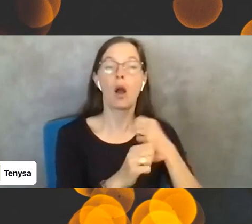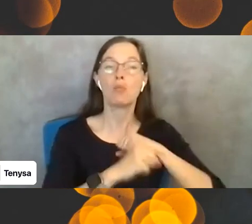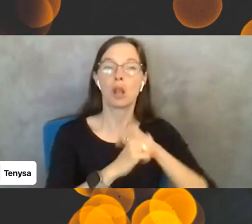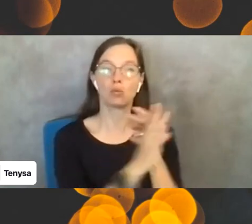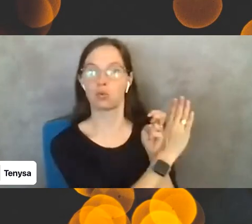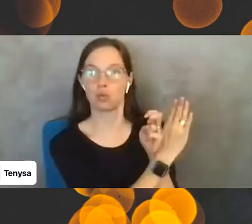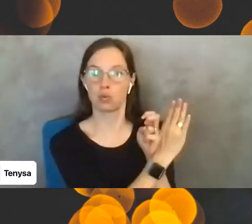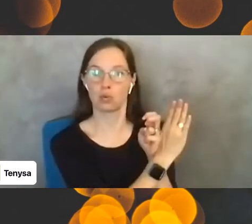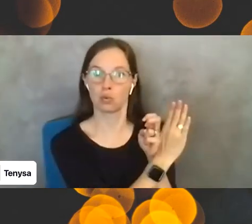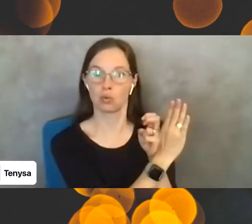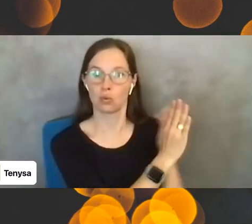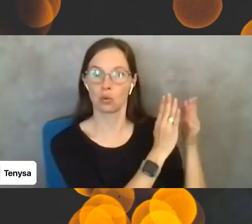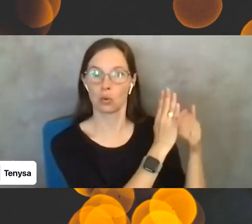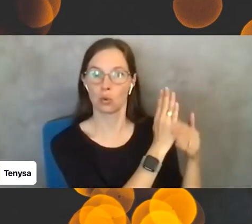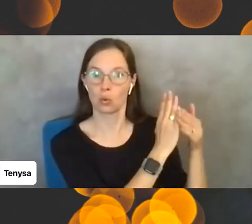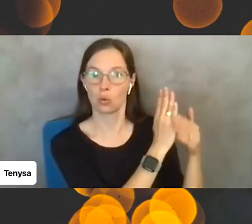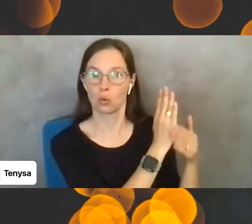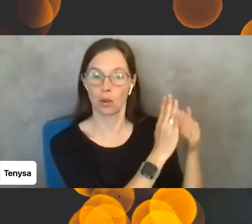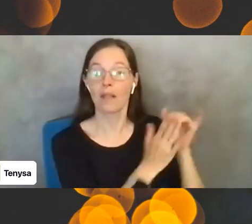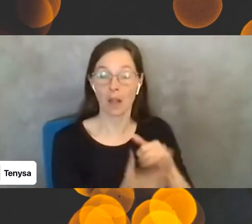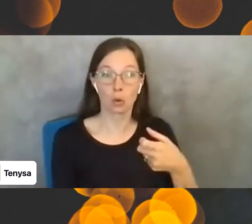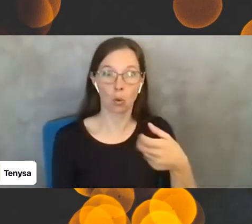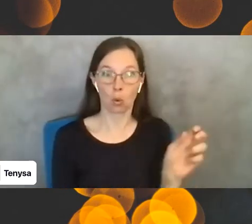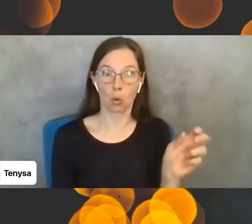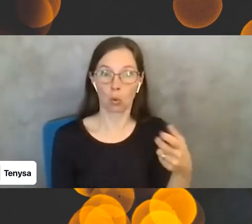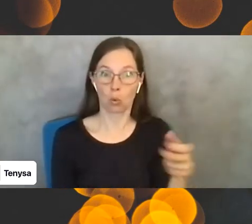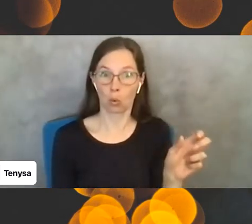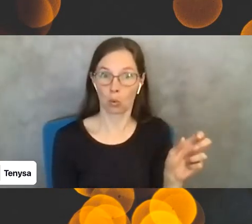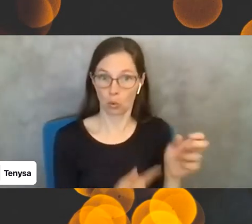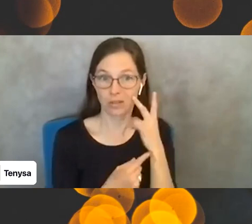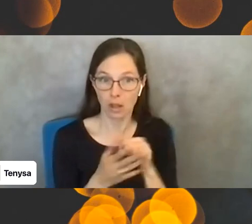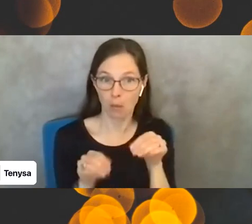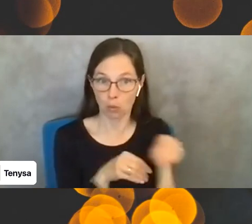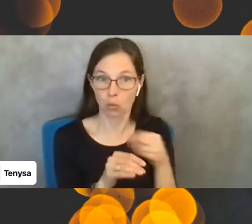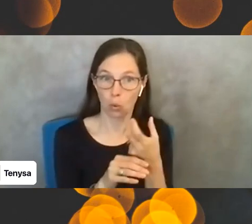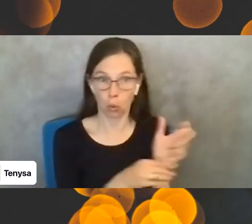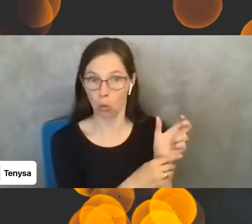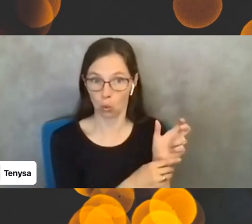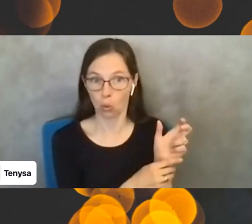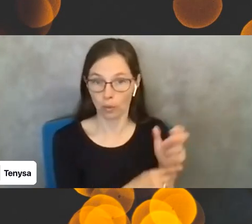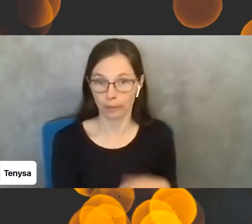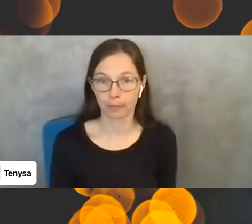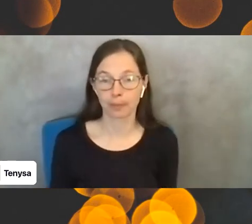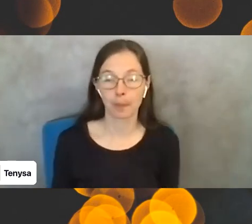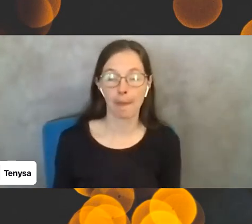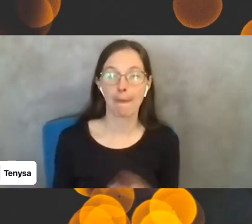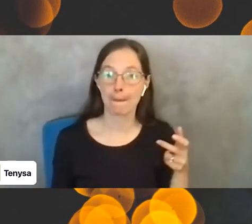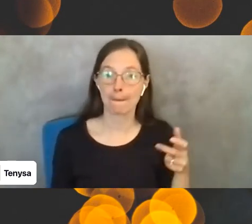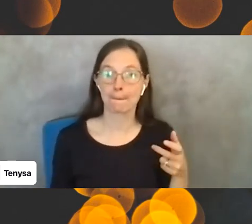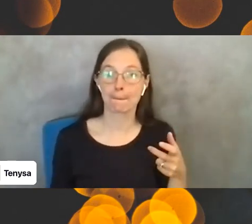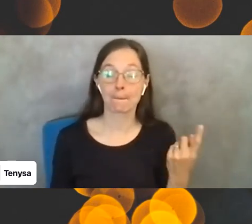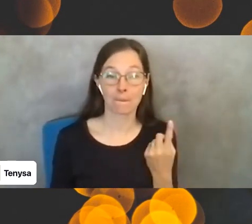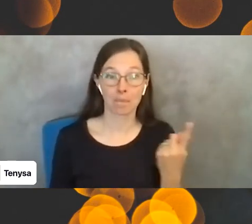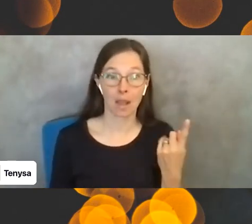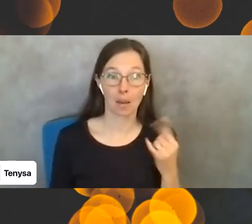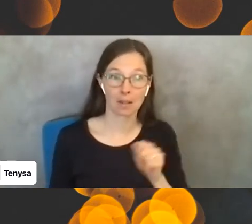And that's literally the wrist right there as a wrist movement. So there you go. If someone's coming at